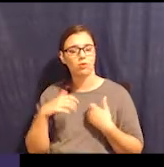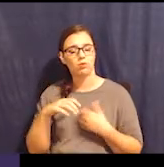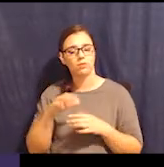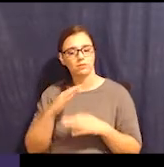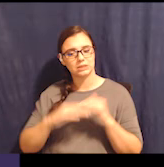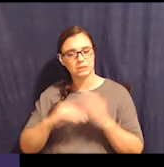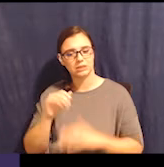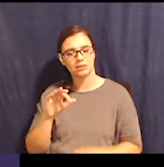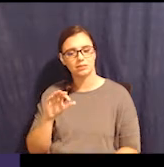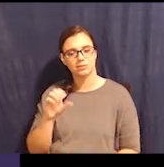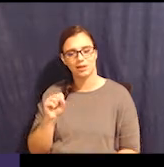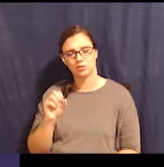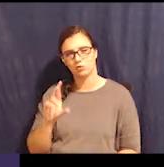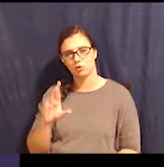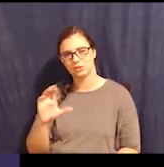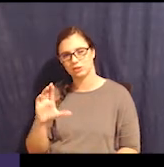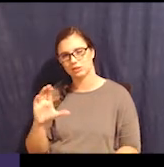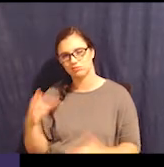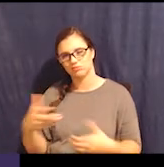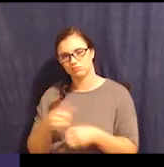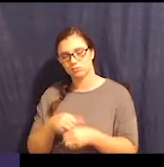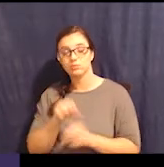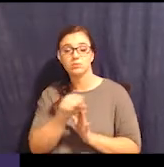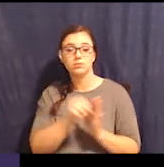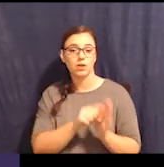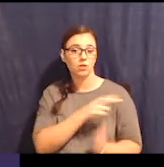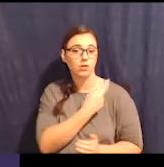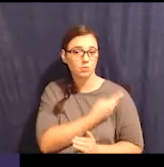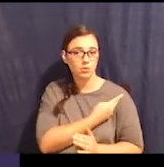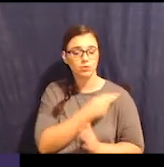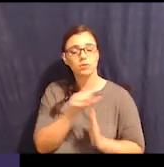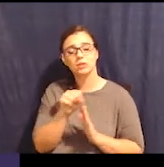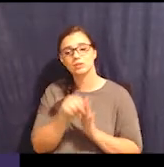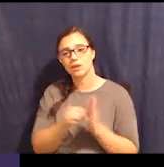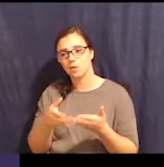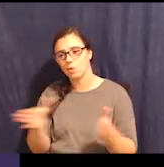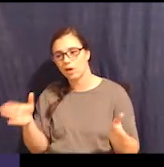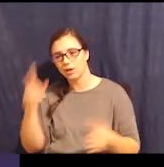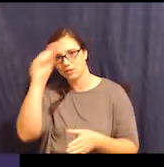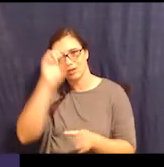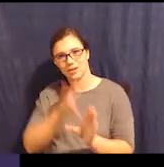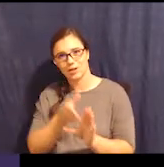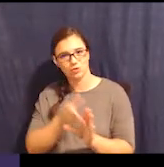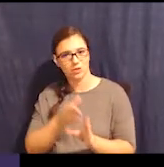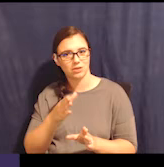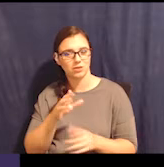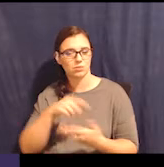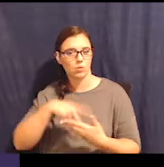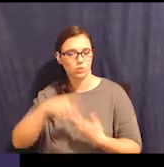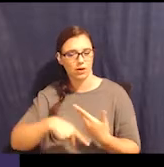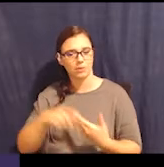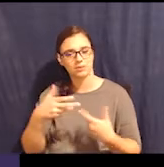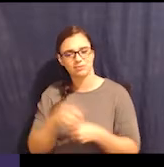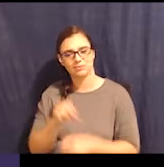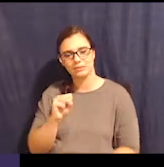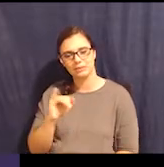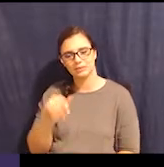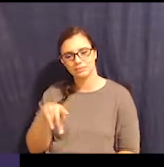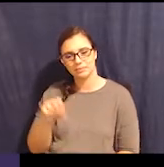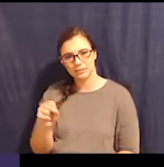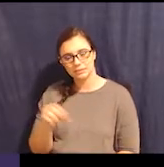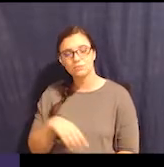statewide inpatient psychiatric programs, or SIPPs, Juvenile Incompetent to Proceed programs,